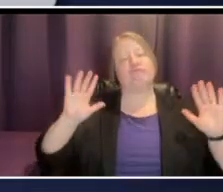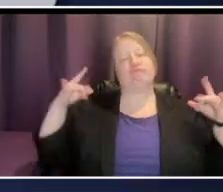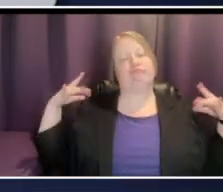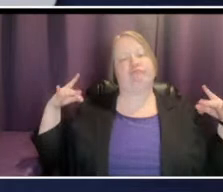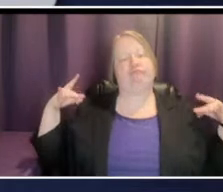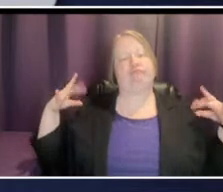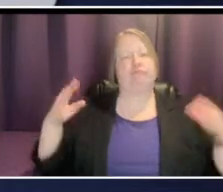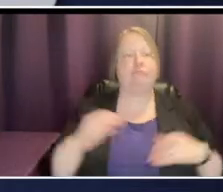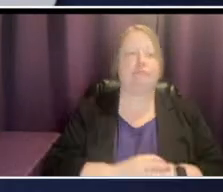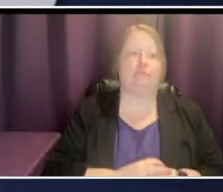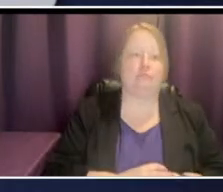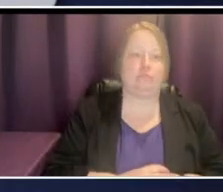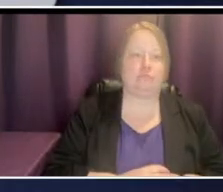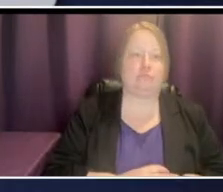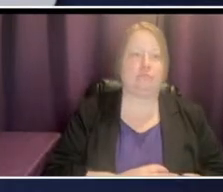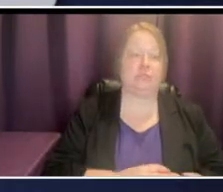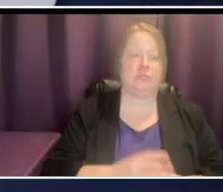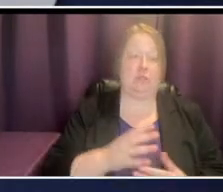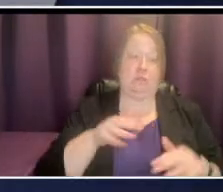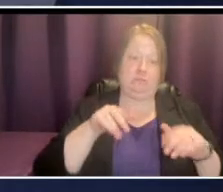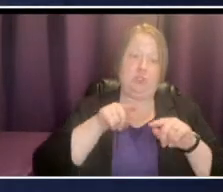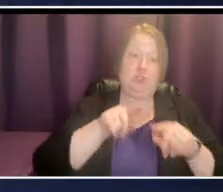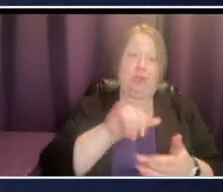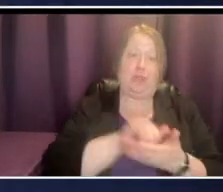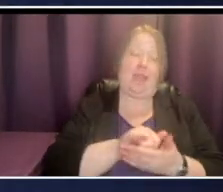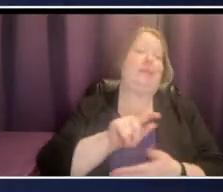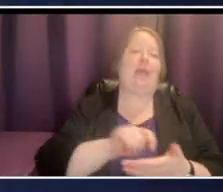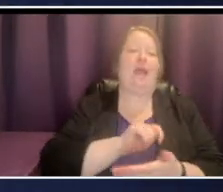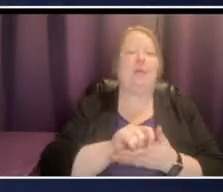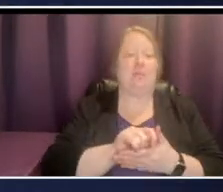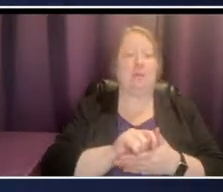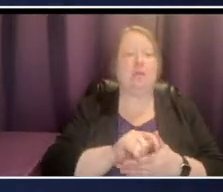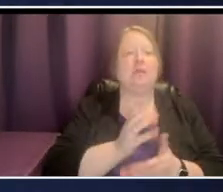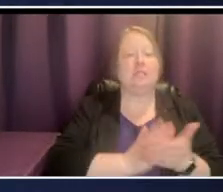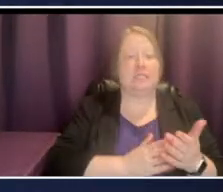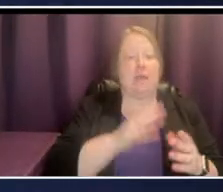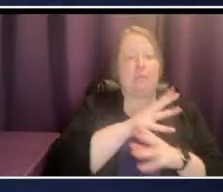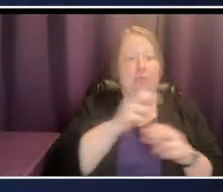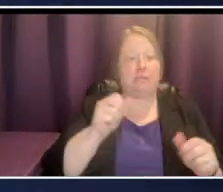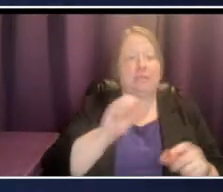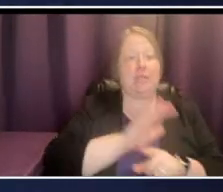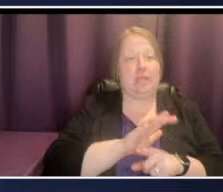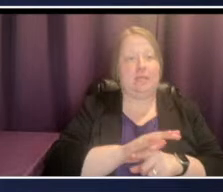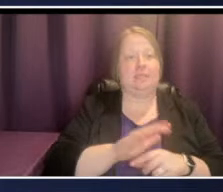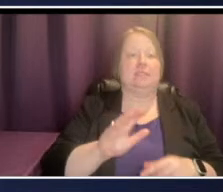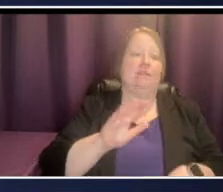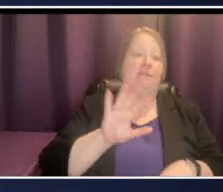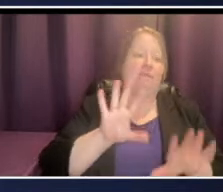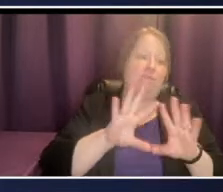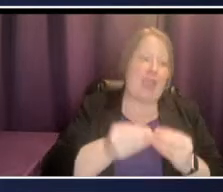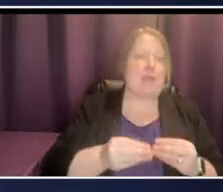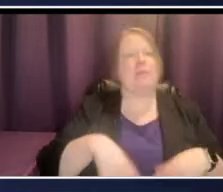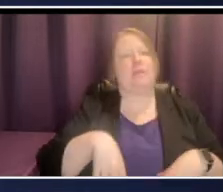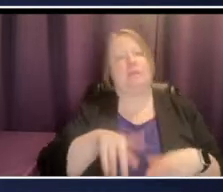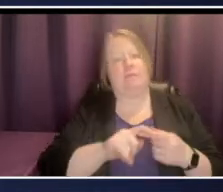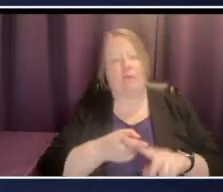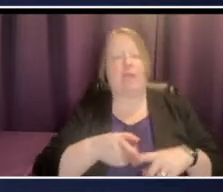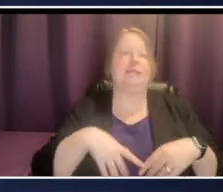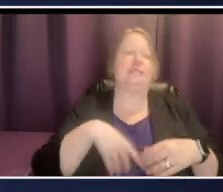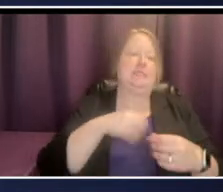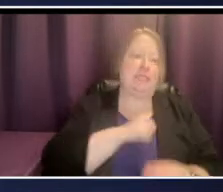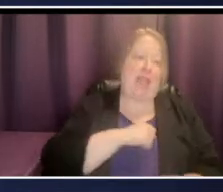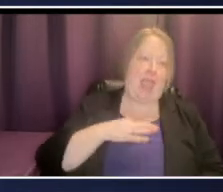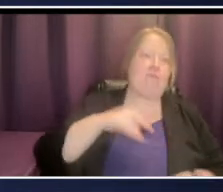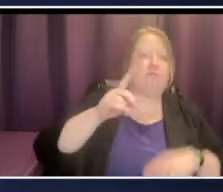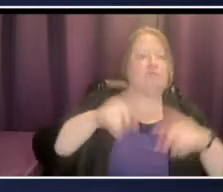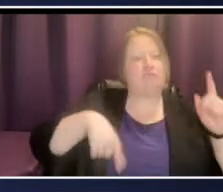Throughout this period, some of the president's most important political allies, family members, and senior staff all begged him to tell his supporters to disperse